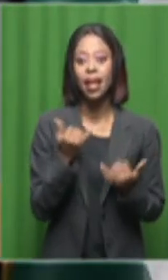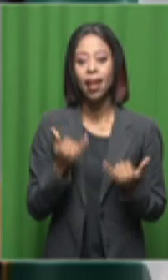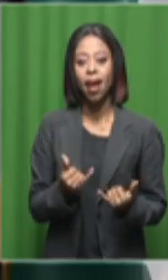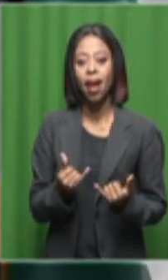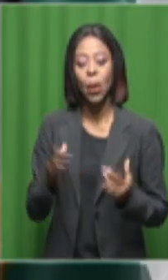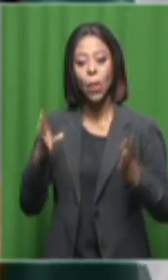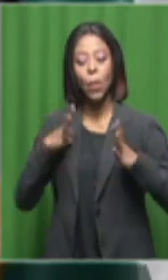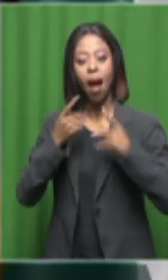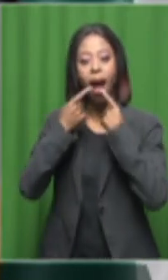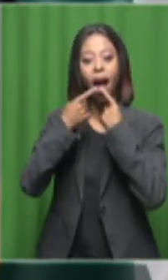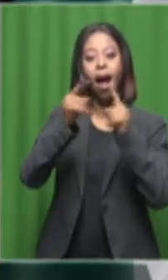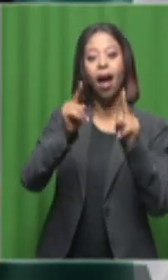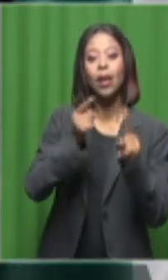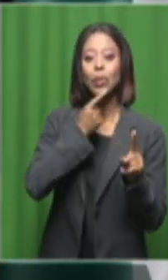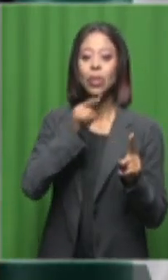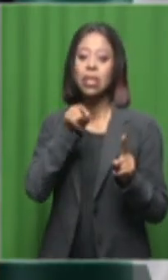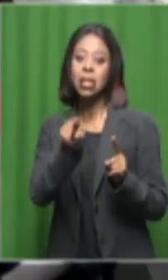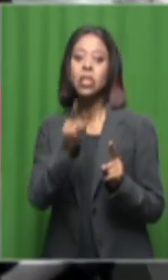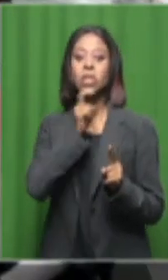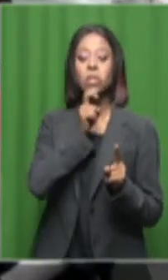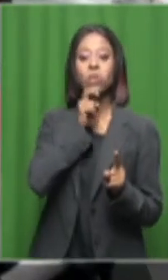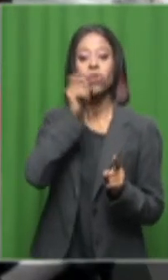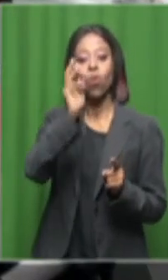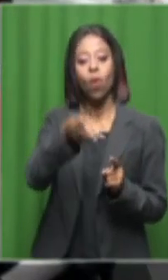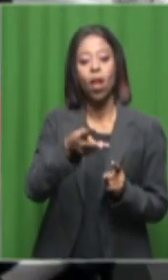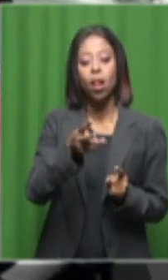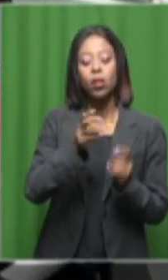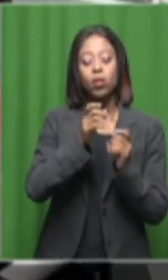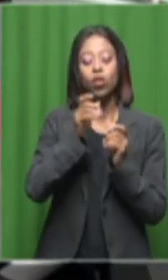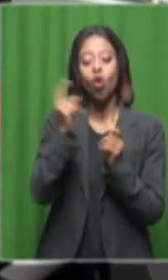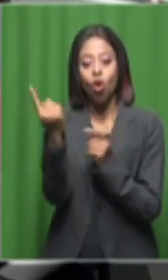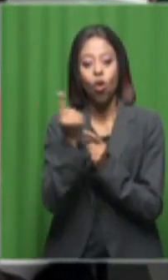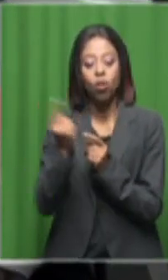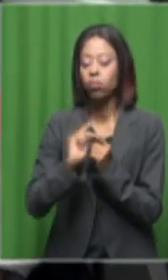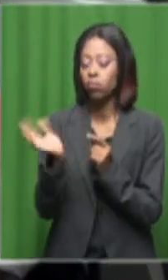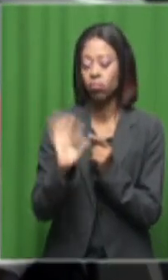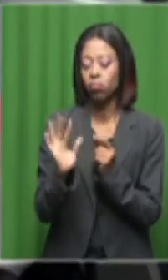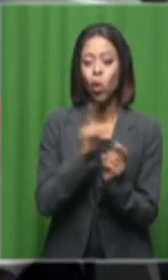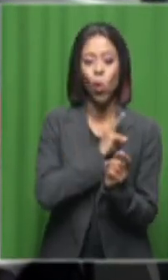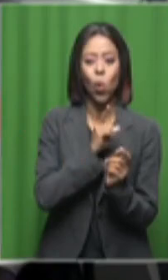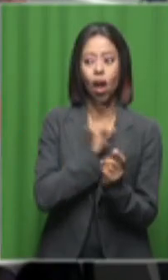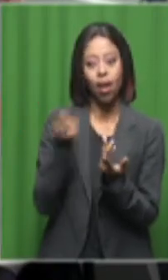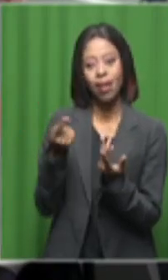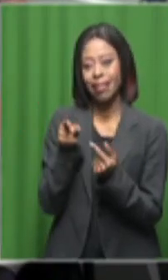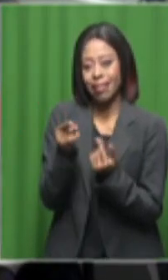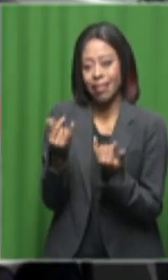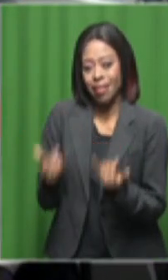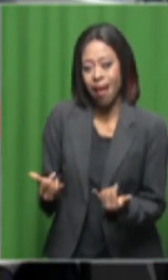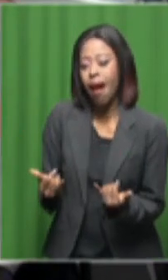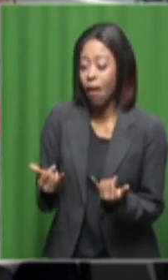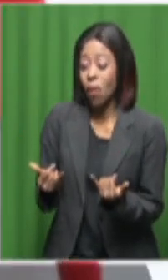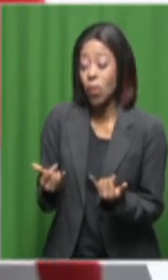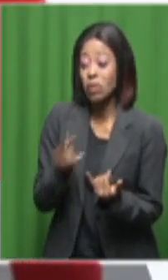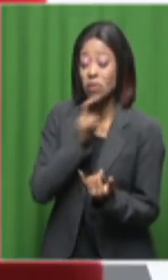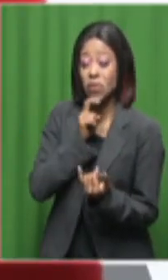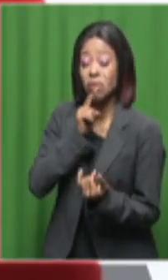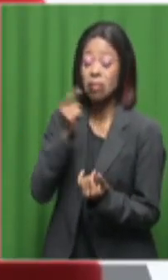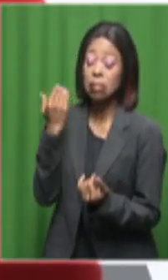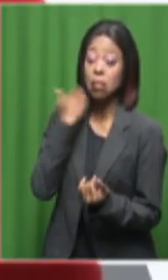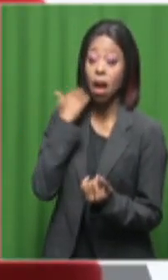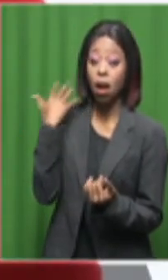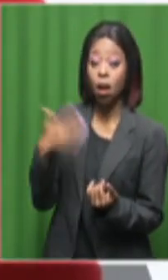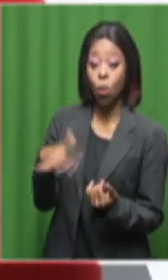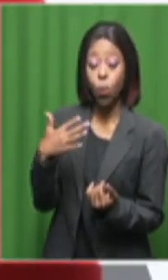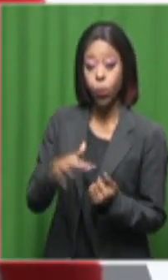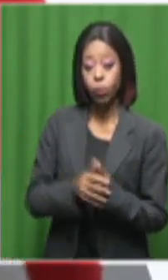green hydrogen to be a major fuel source in the local economy because the exploitation of it is currently very expensive. Cost